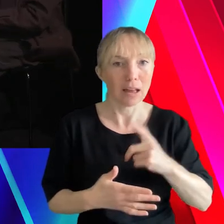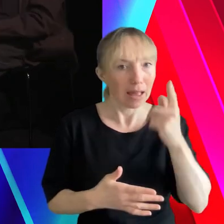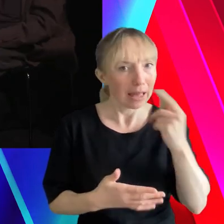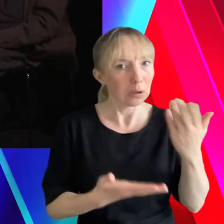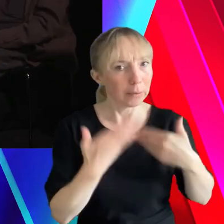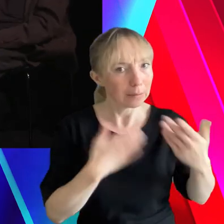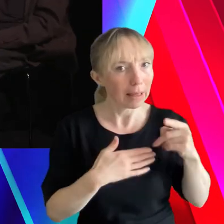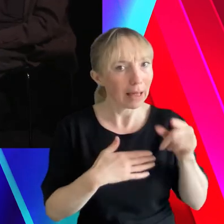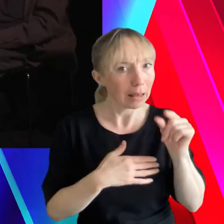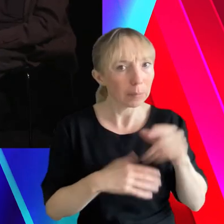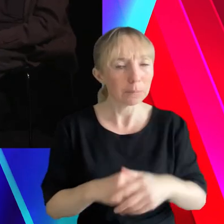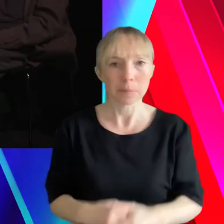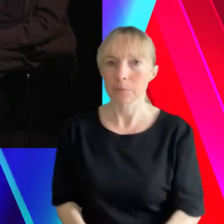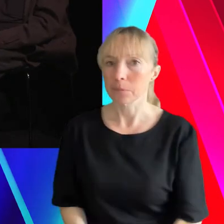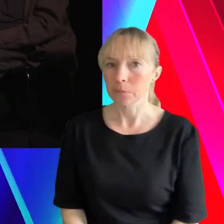a bit?